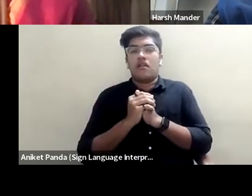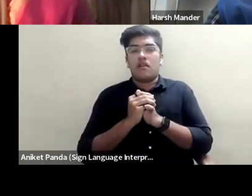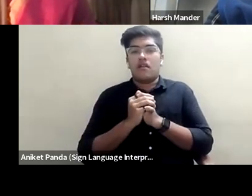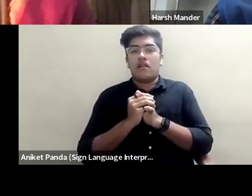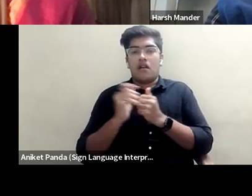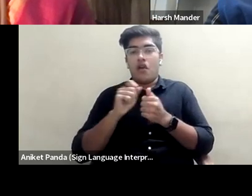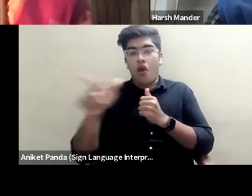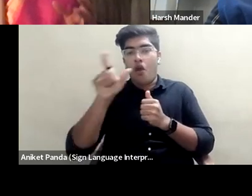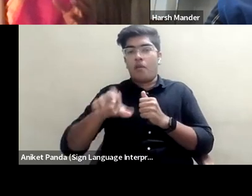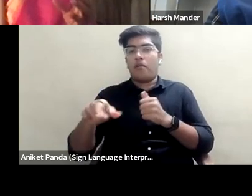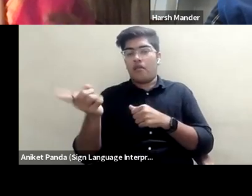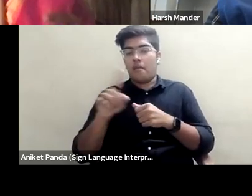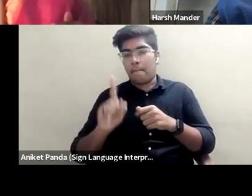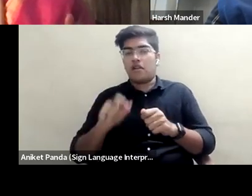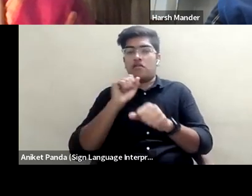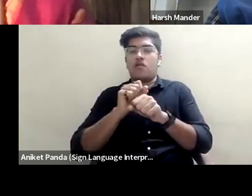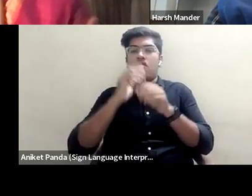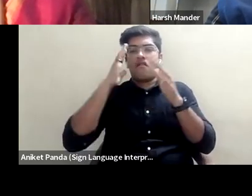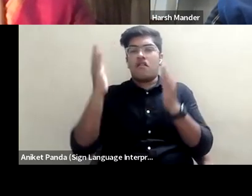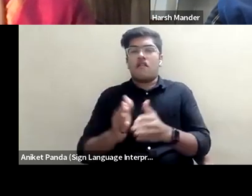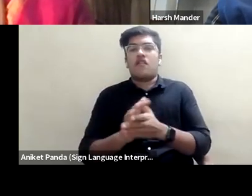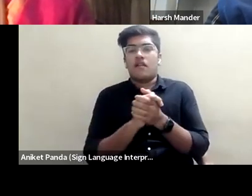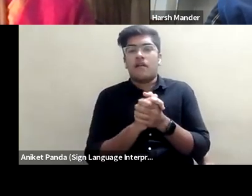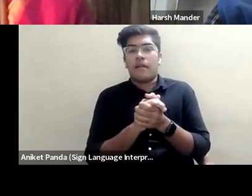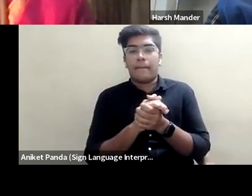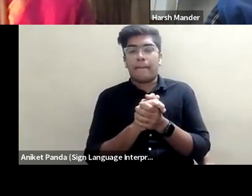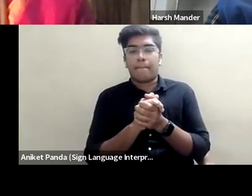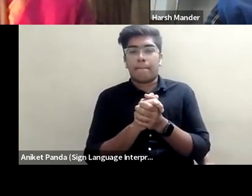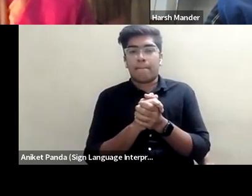that. Yes. And then we have